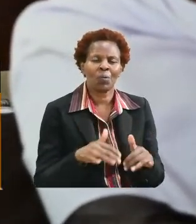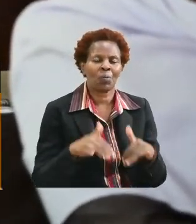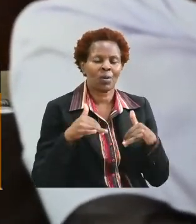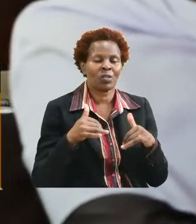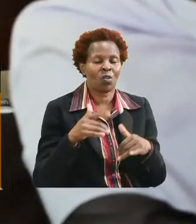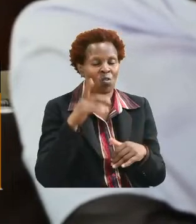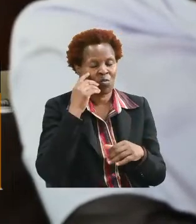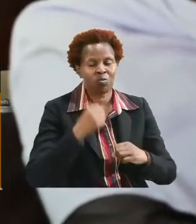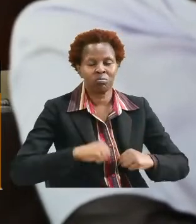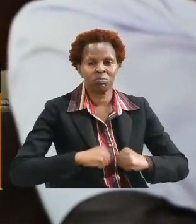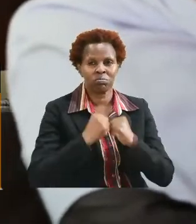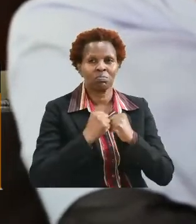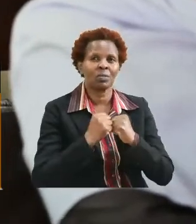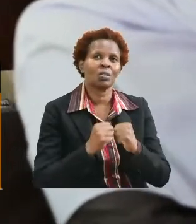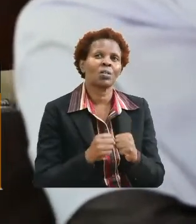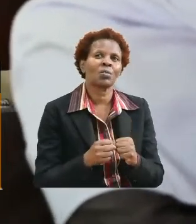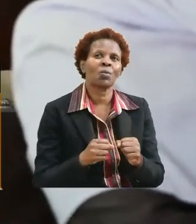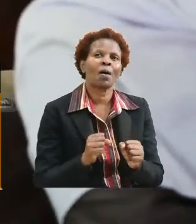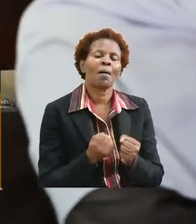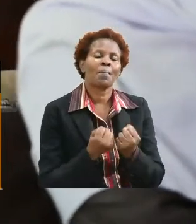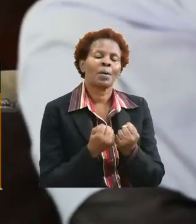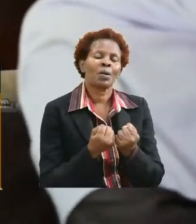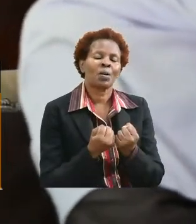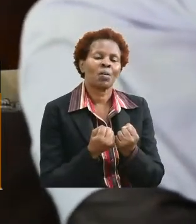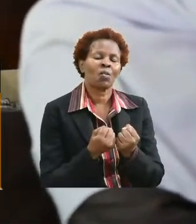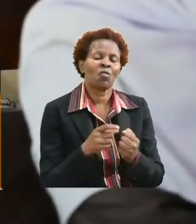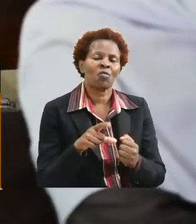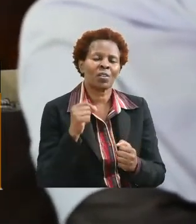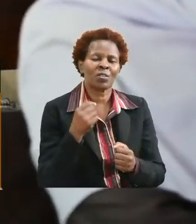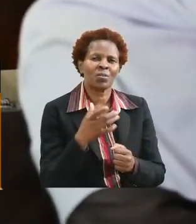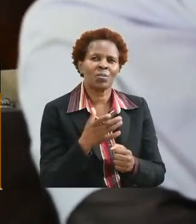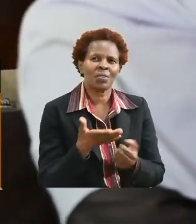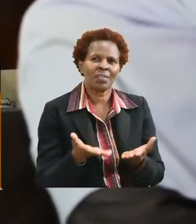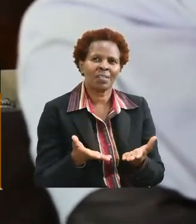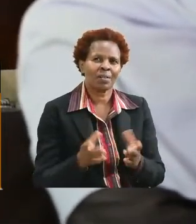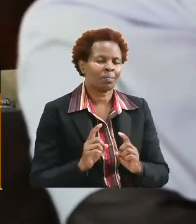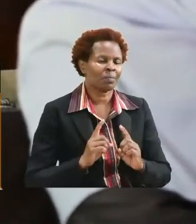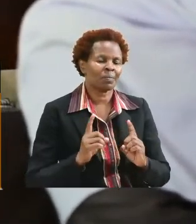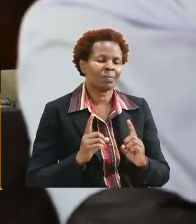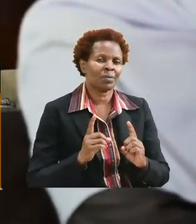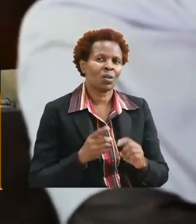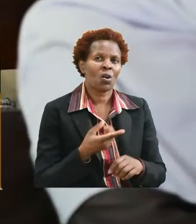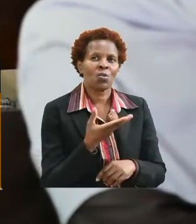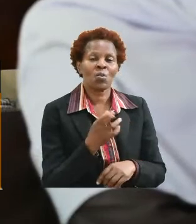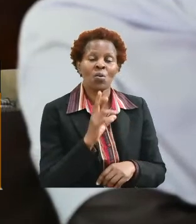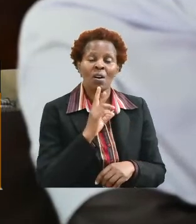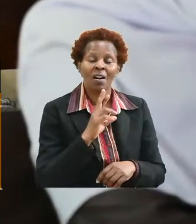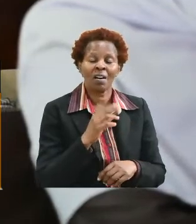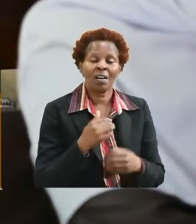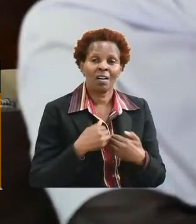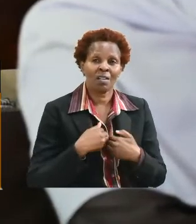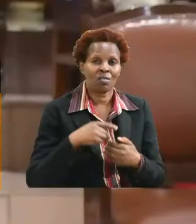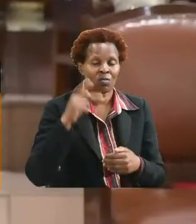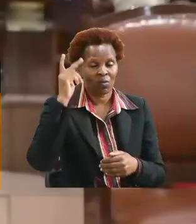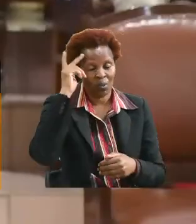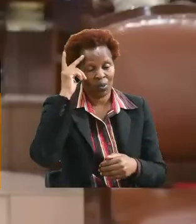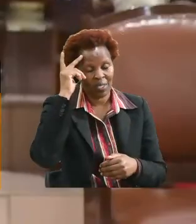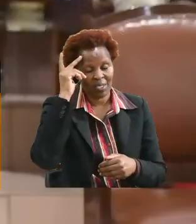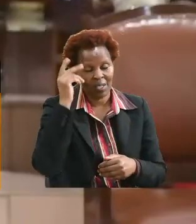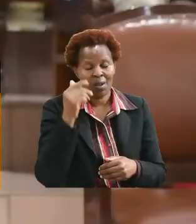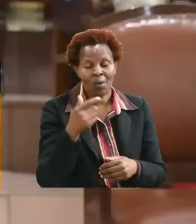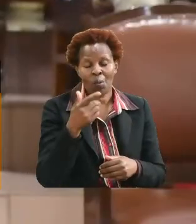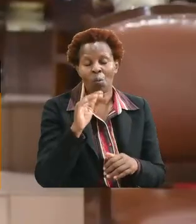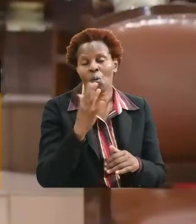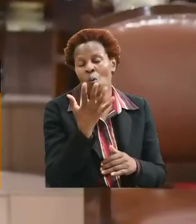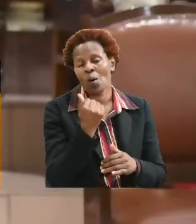an accident to happen or something to catch us unawares. No, we are enlightened. Why? Because